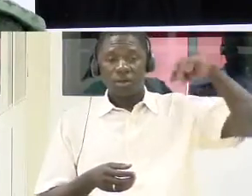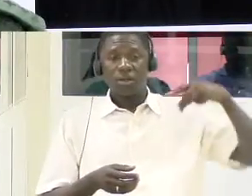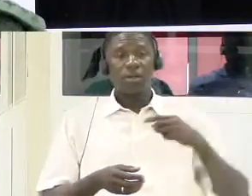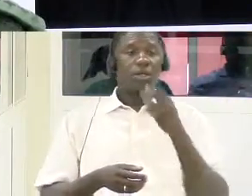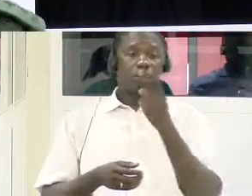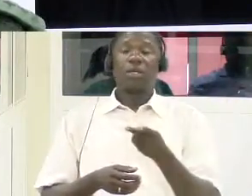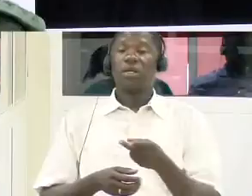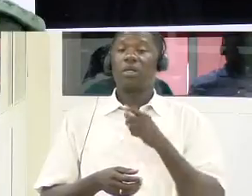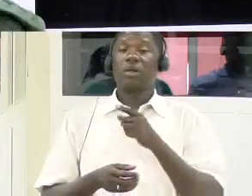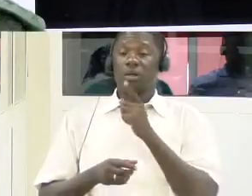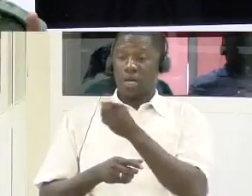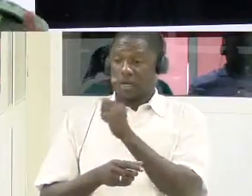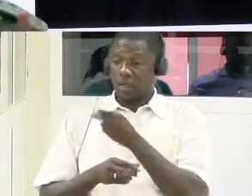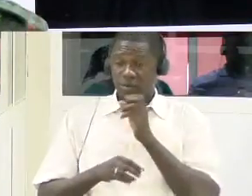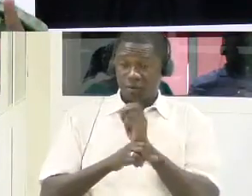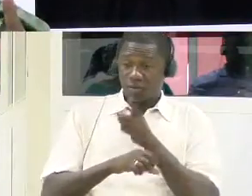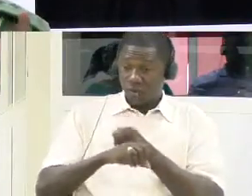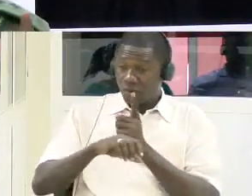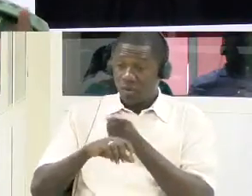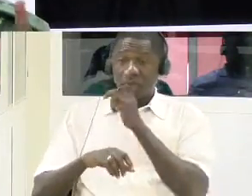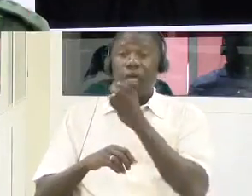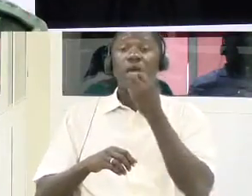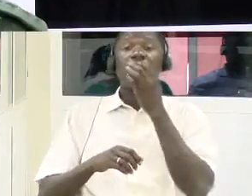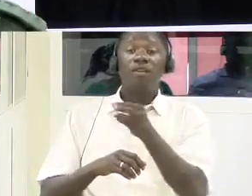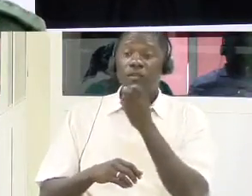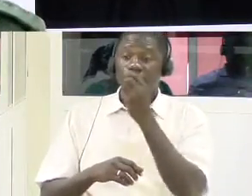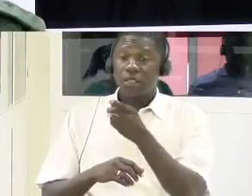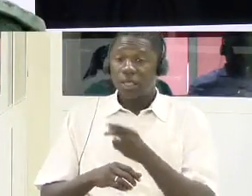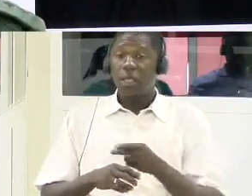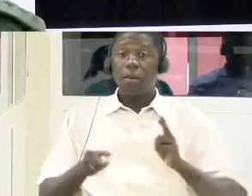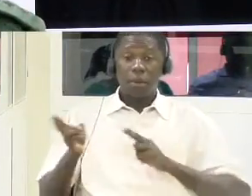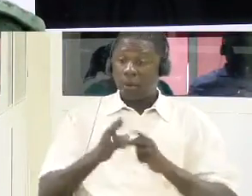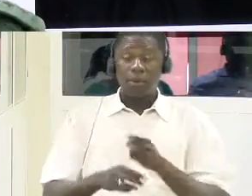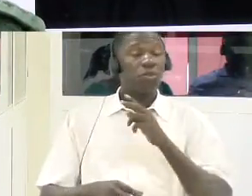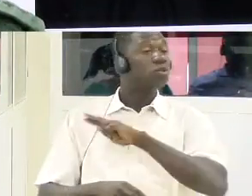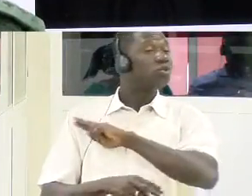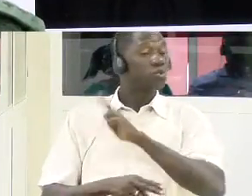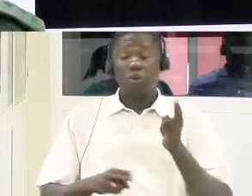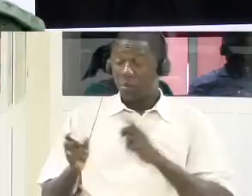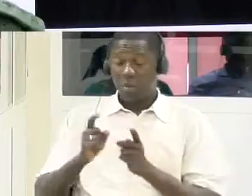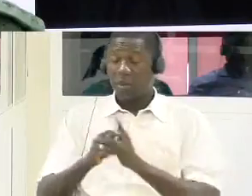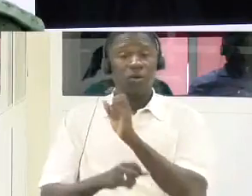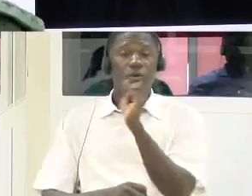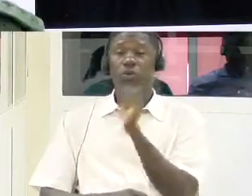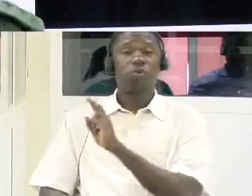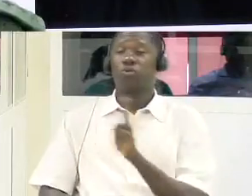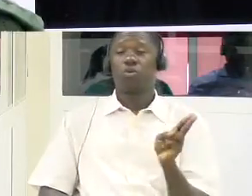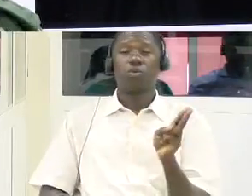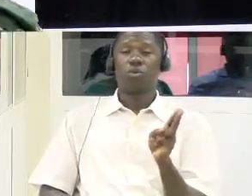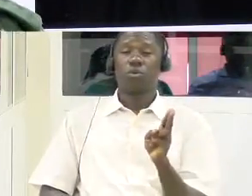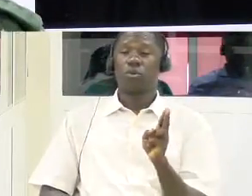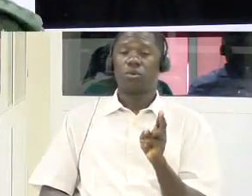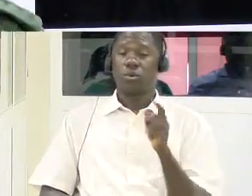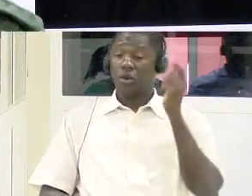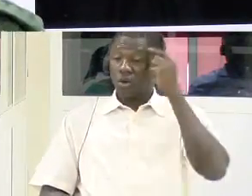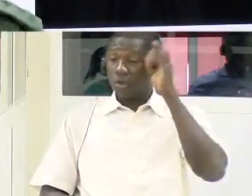you are pelted with stones, do not respond with fire. So the order to open fire, the instruction should come only